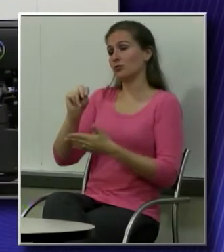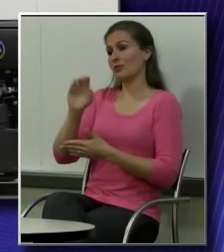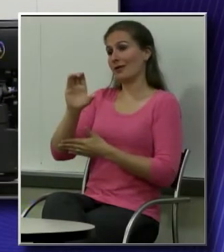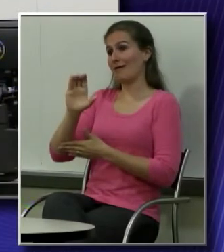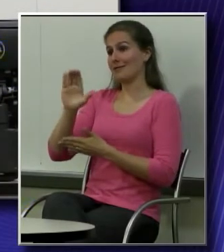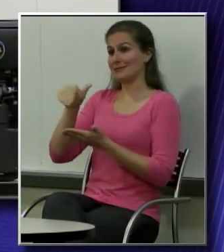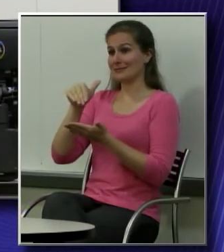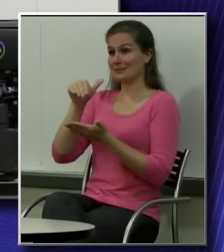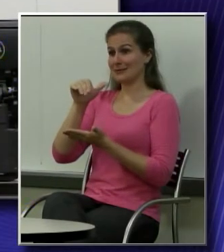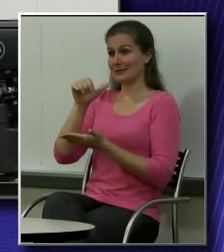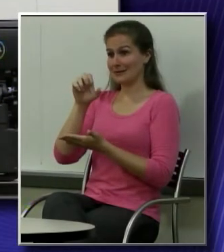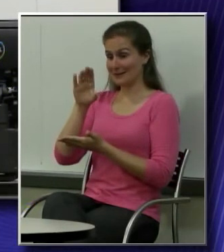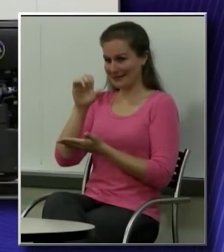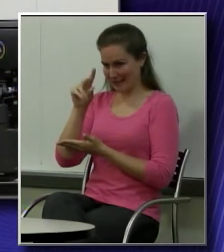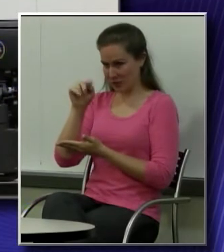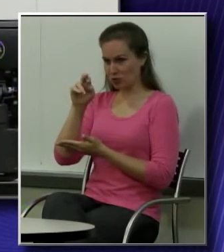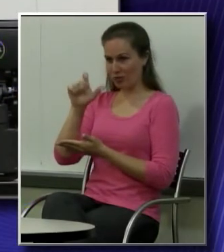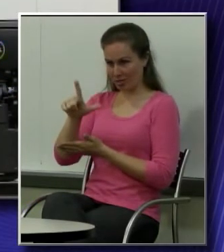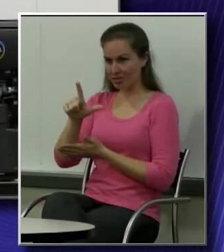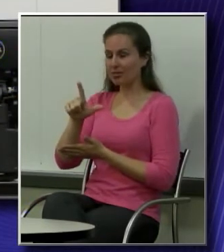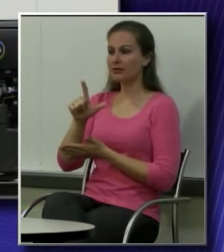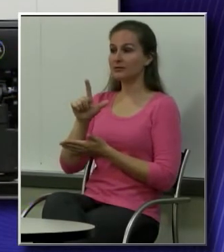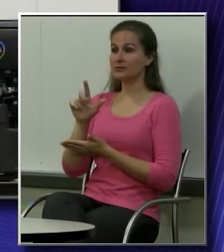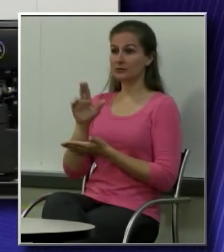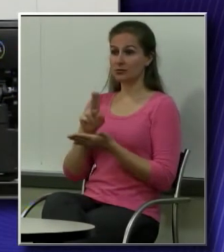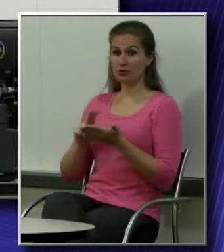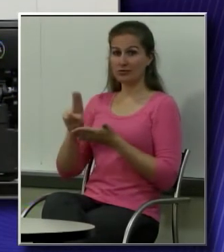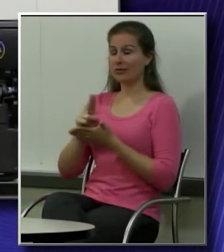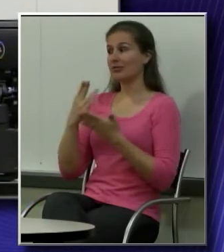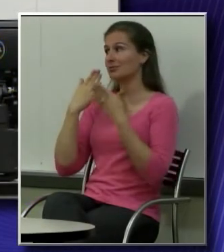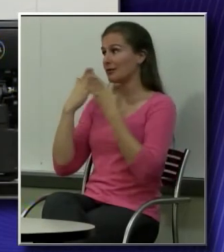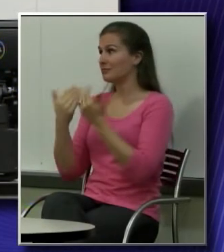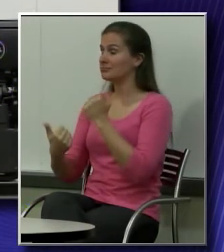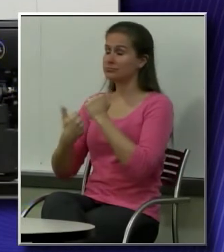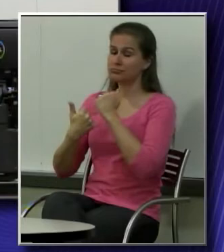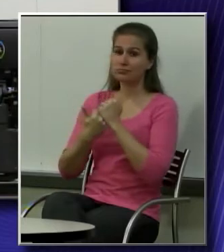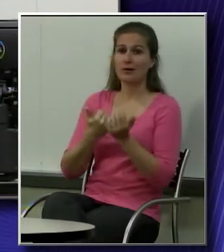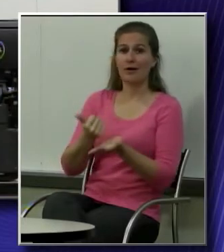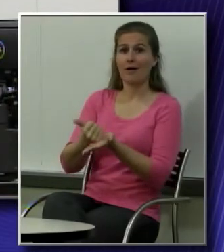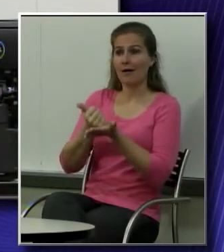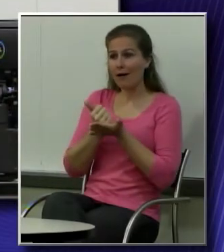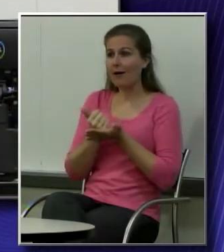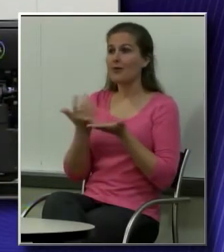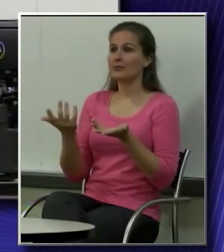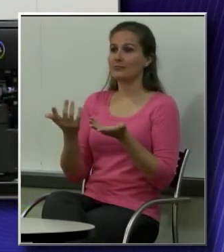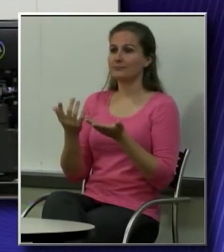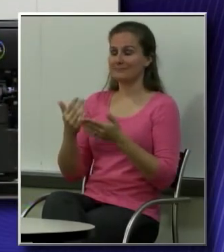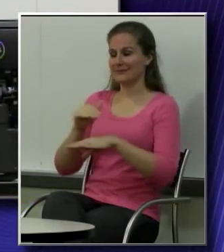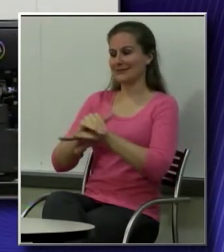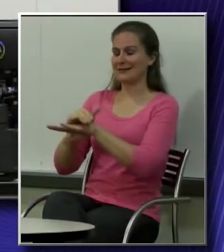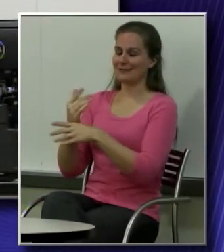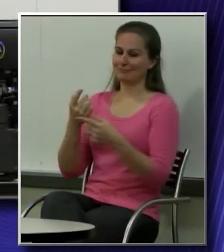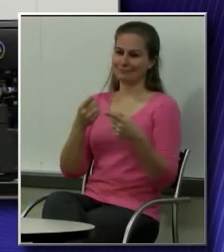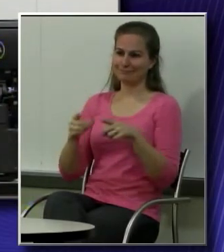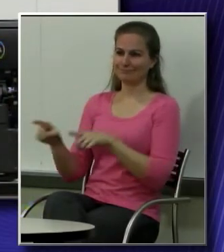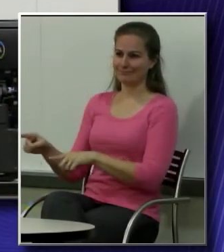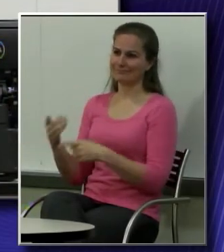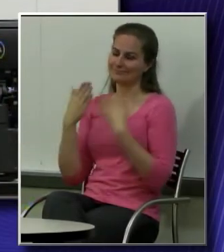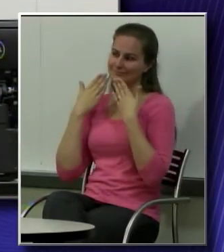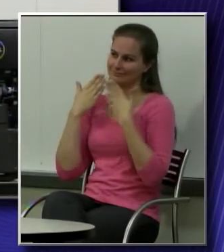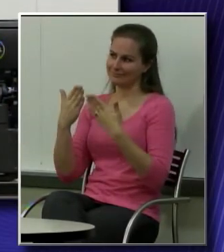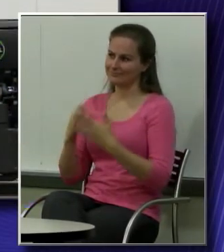for the great work the staff has done to get us prepared for this evening's activities.